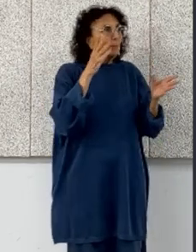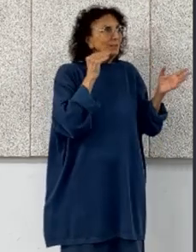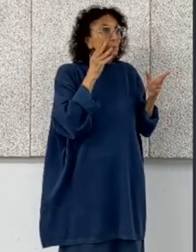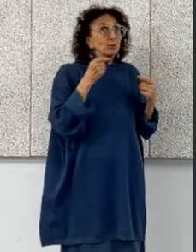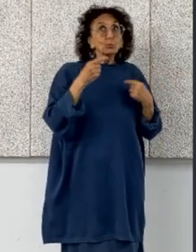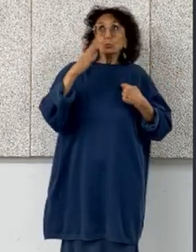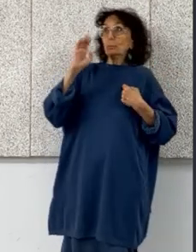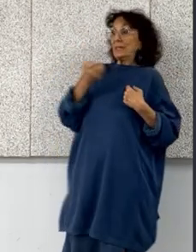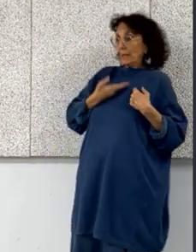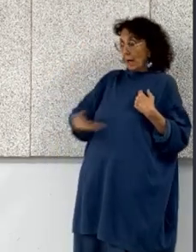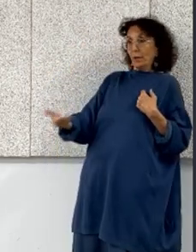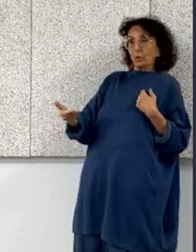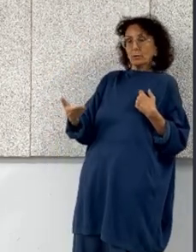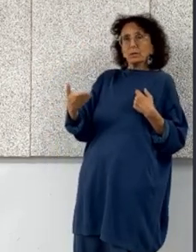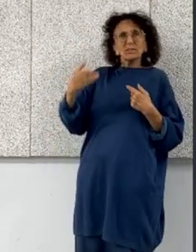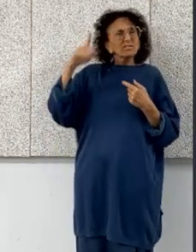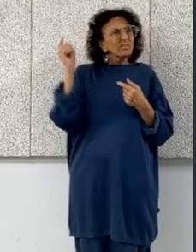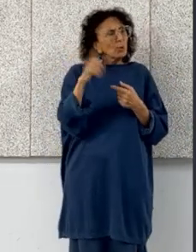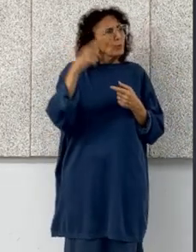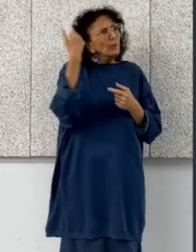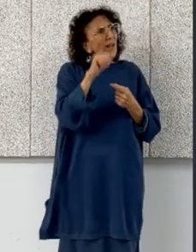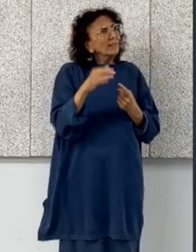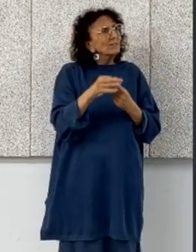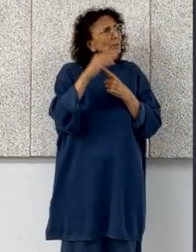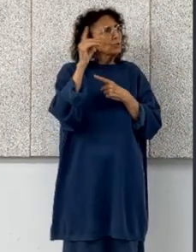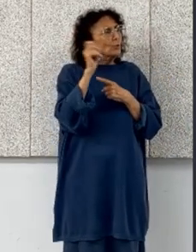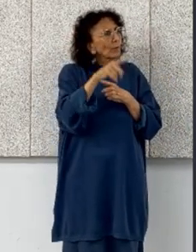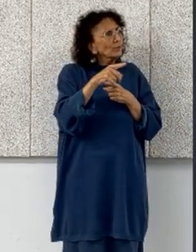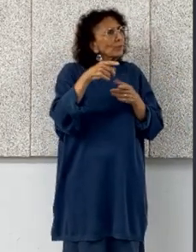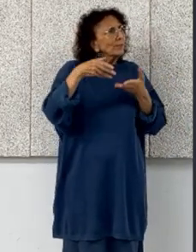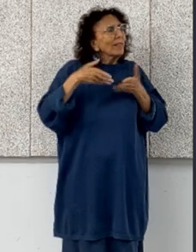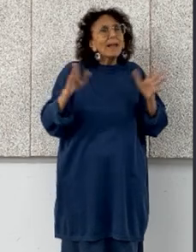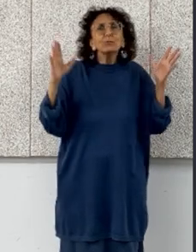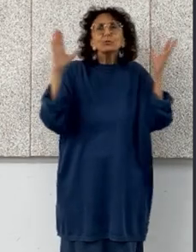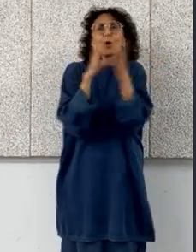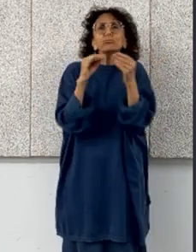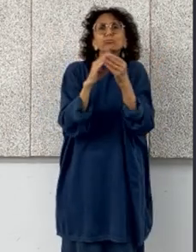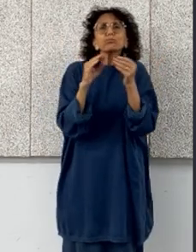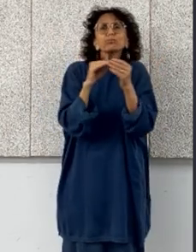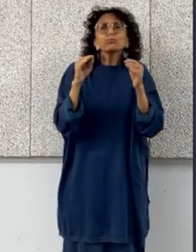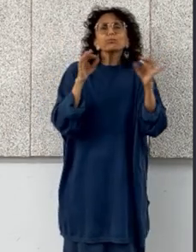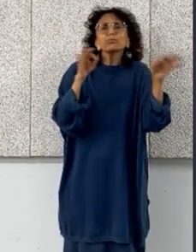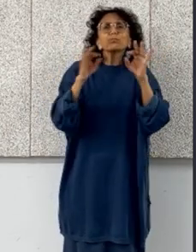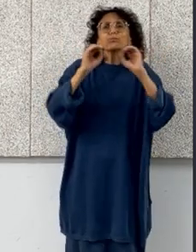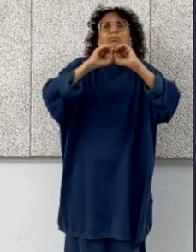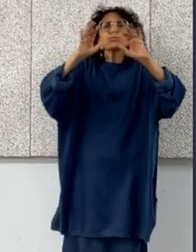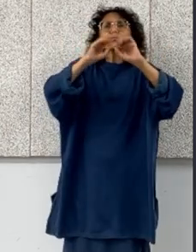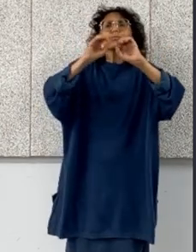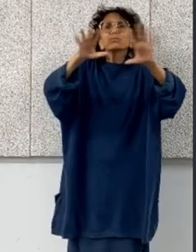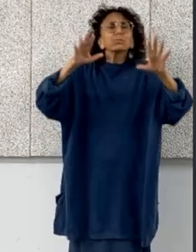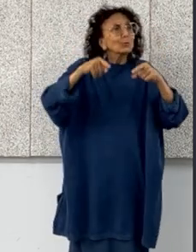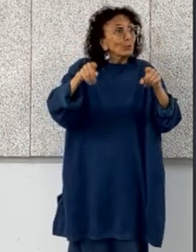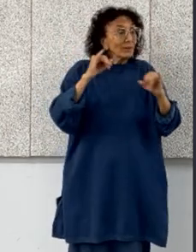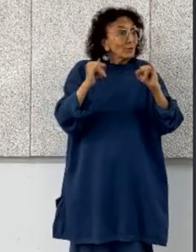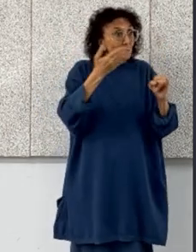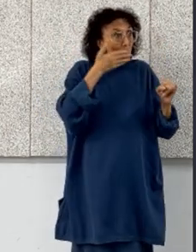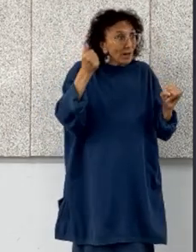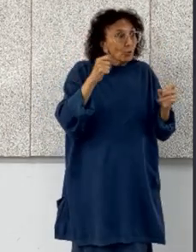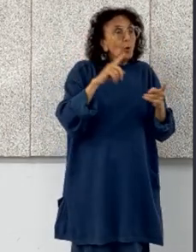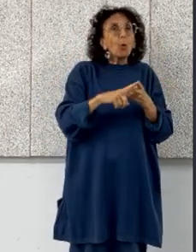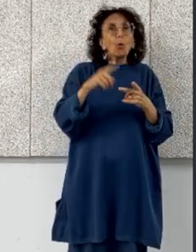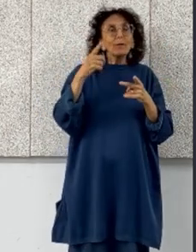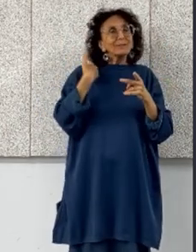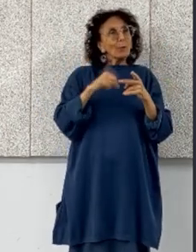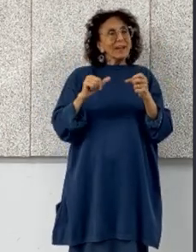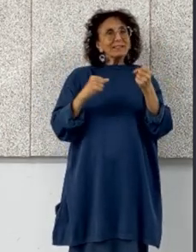there particular questions that allowed you to share your vision during the interview, or particular structure that allowed for a really